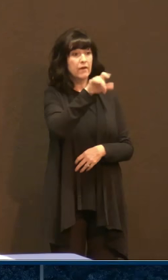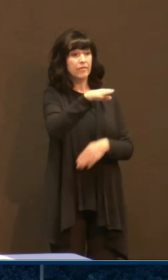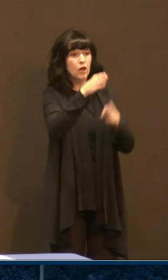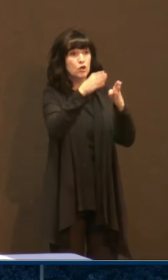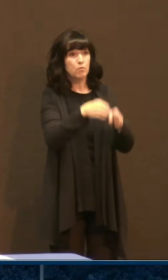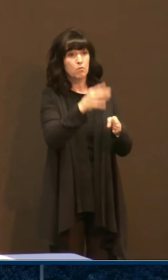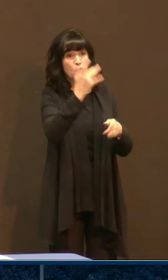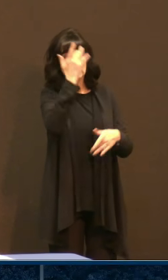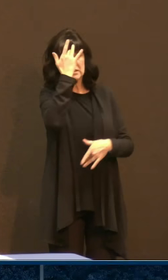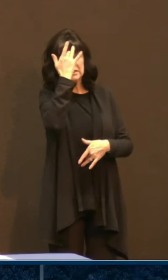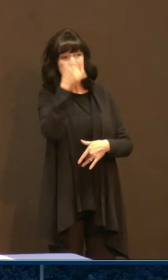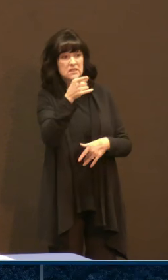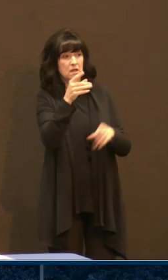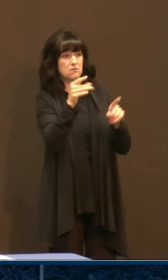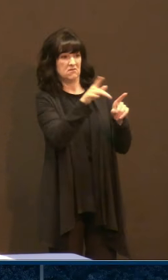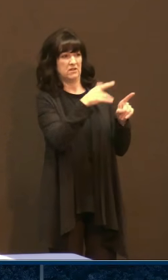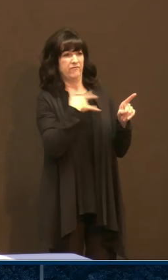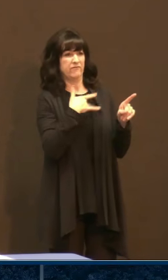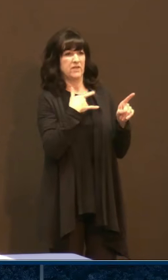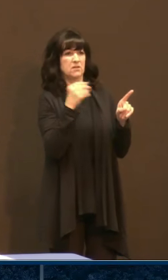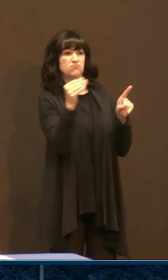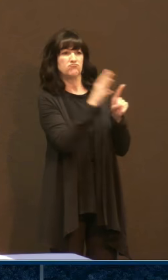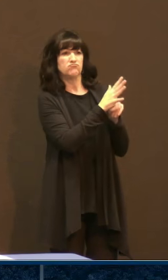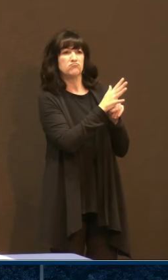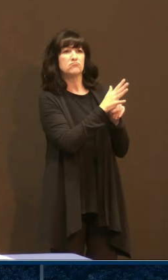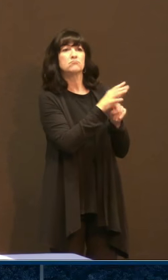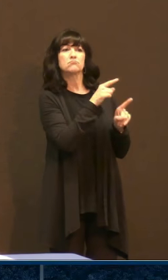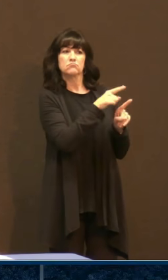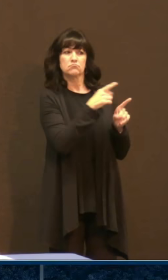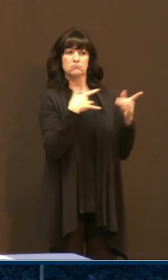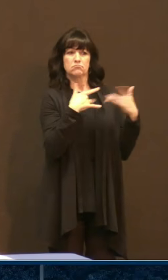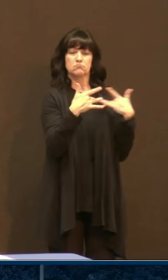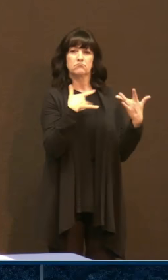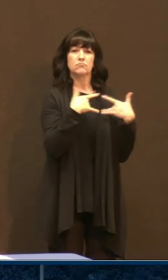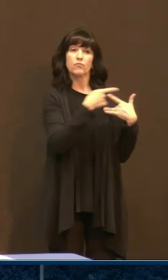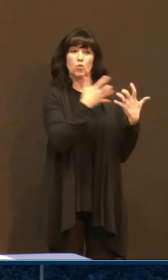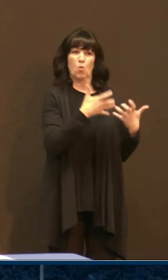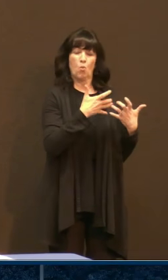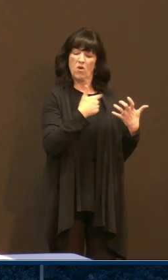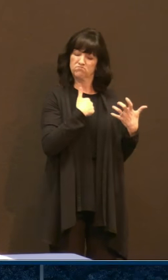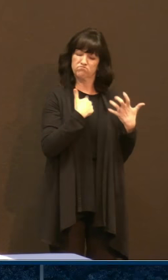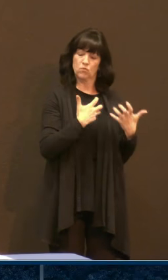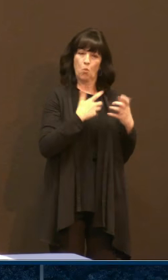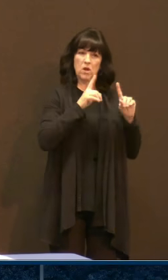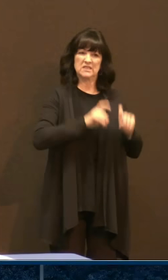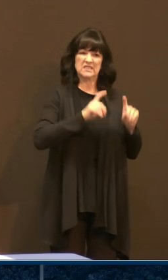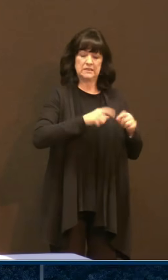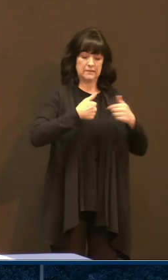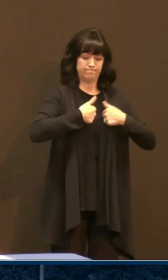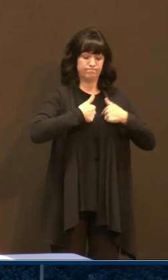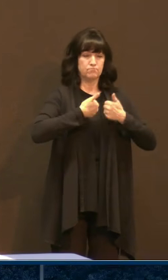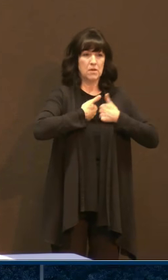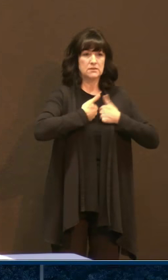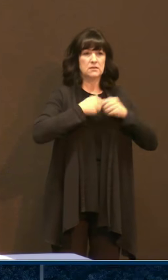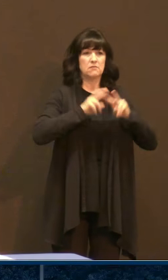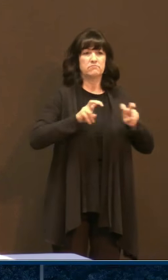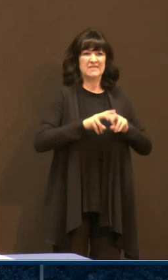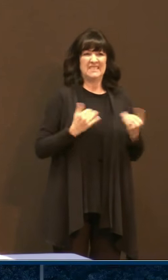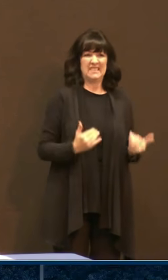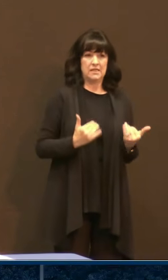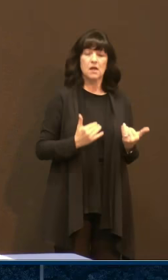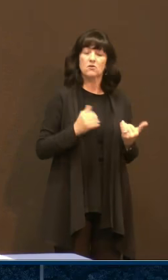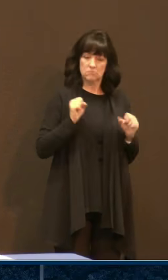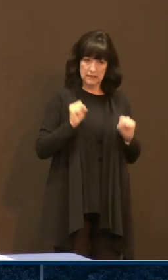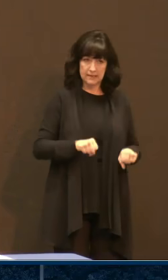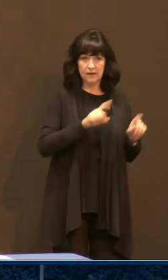symptoms, they could possibly get tested quicker. So again, as we could push this out in the community, we want to make sure we hit as